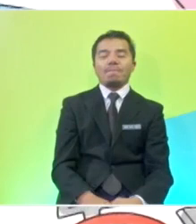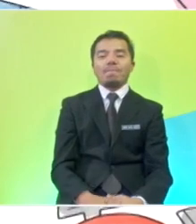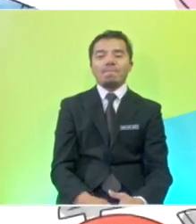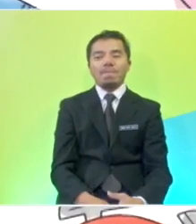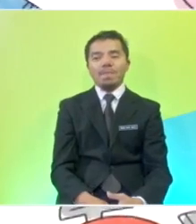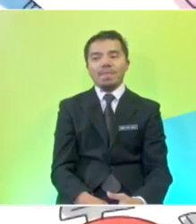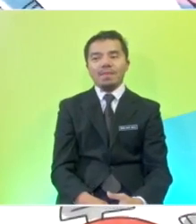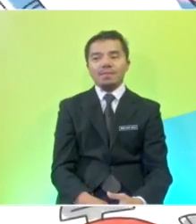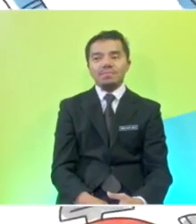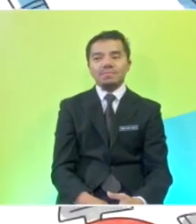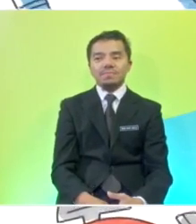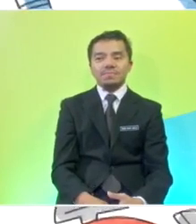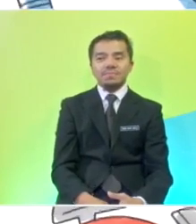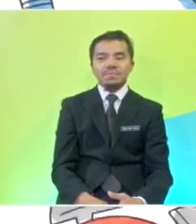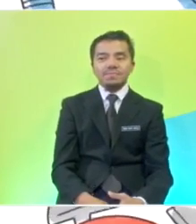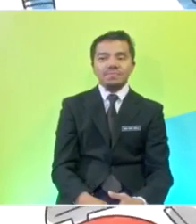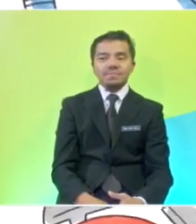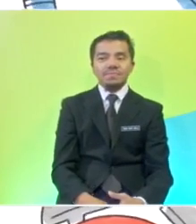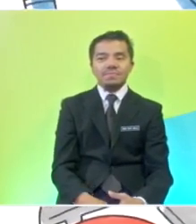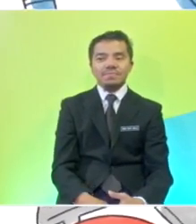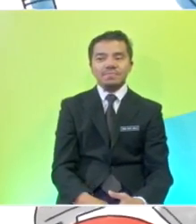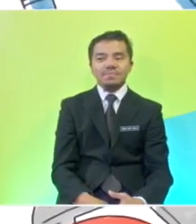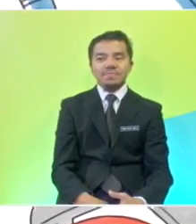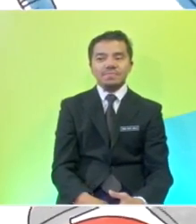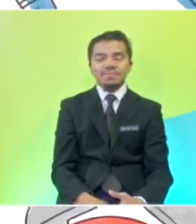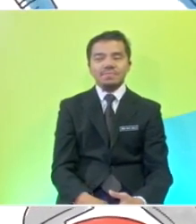try? Yes, Putri.